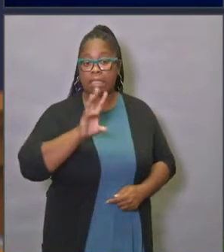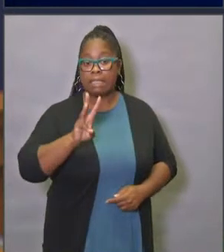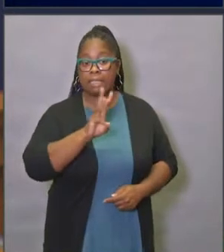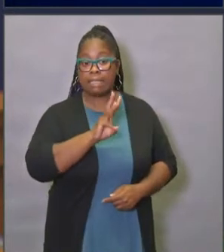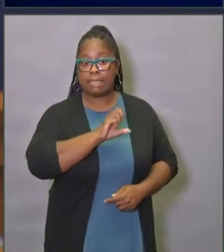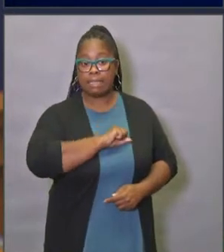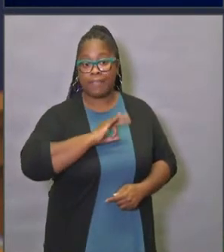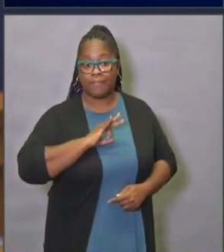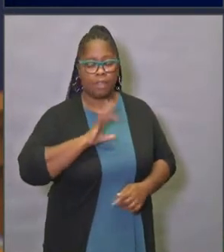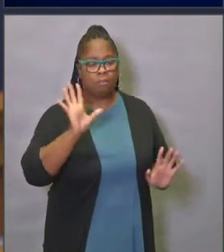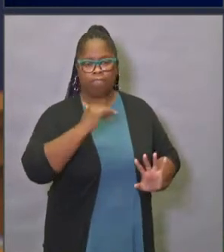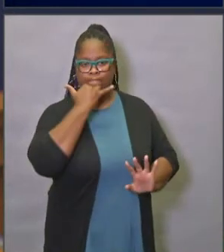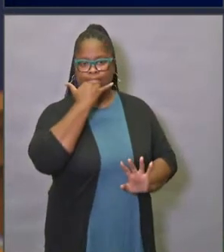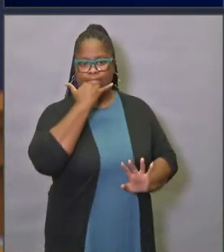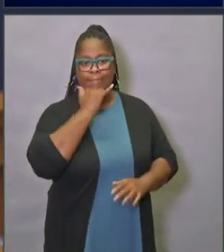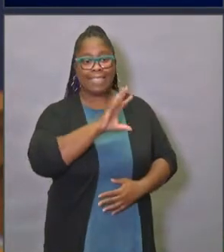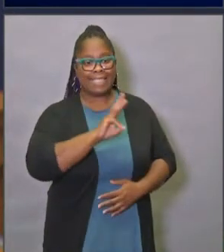among